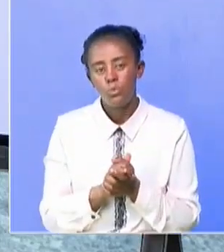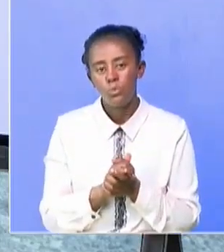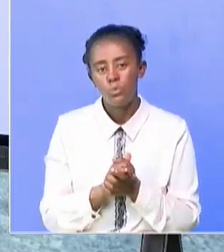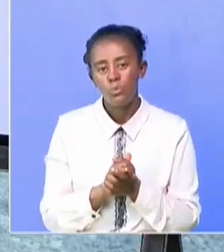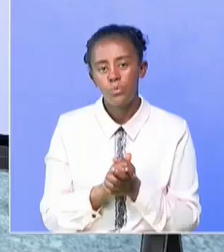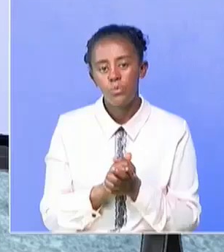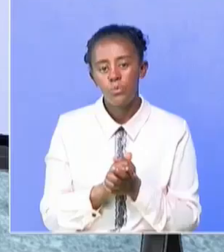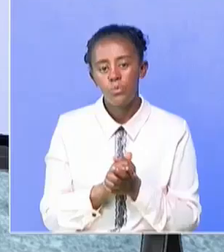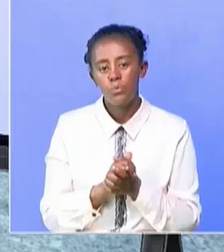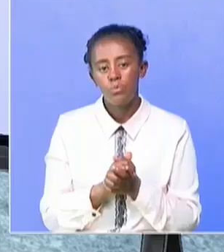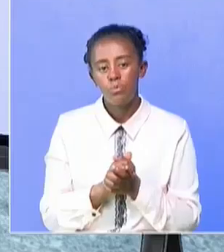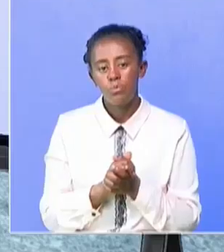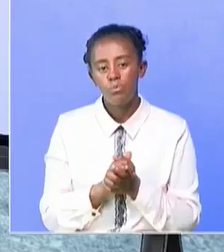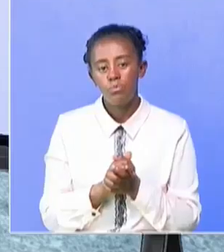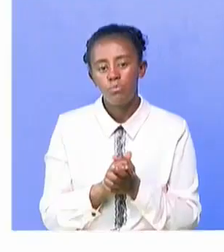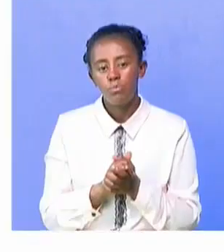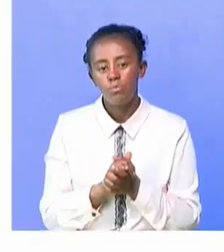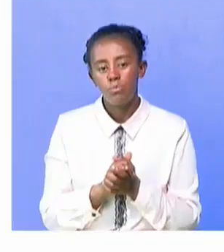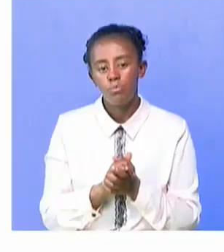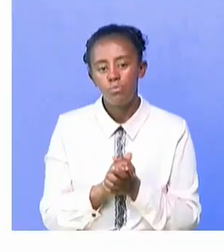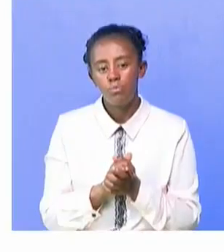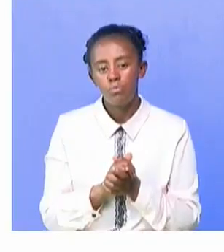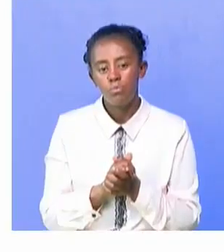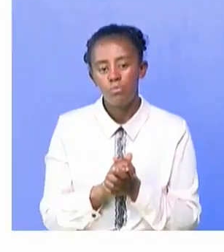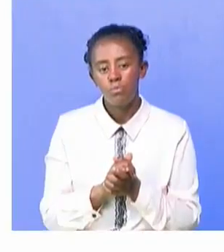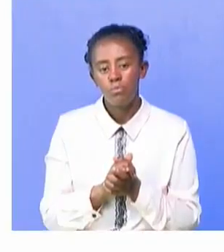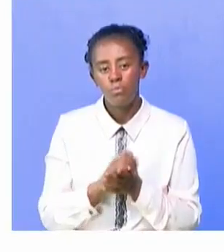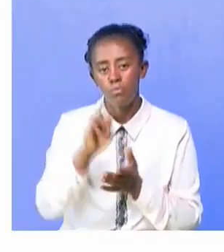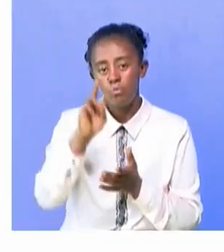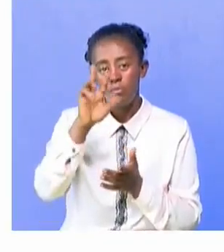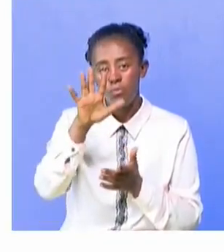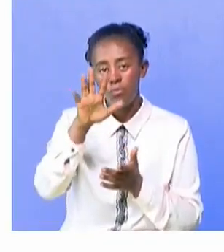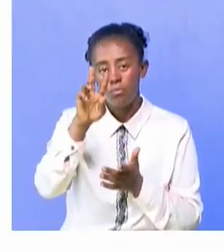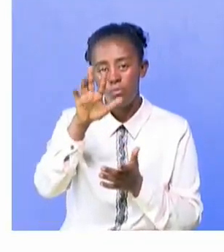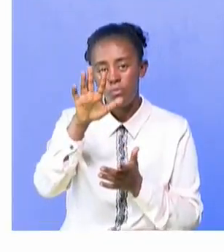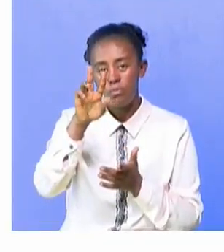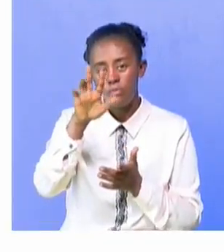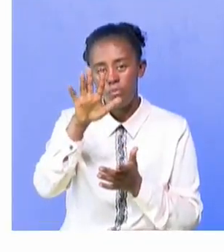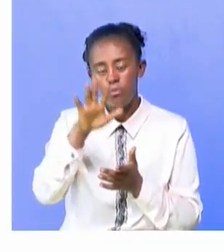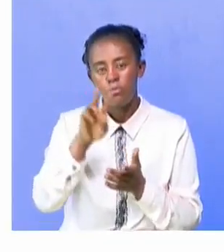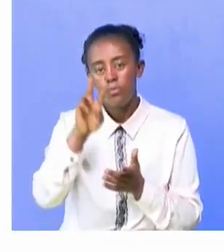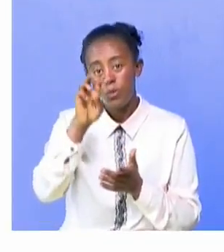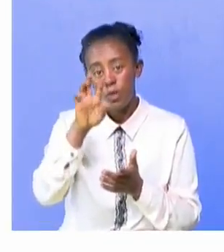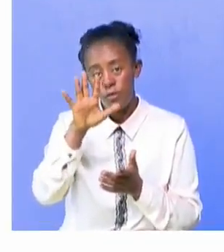Let's take, that is 25